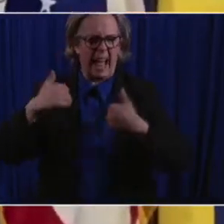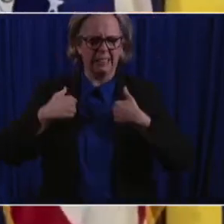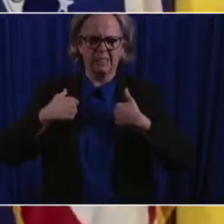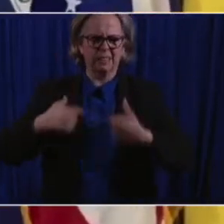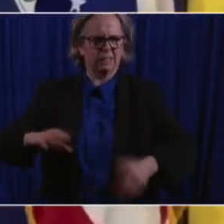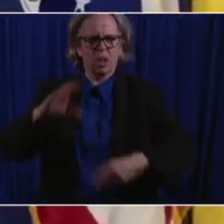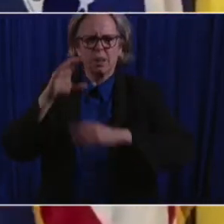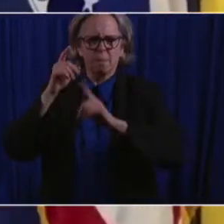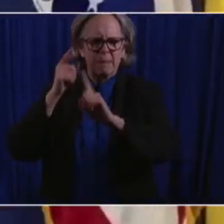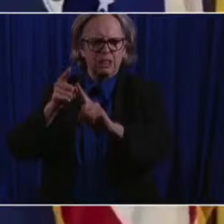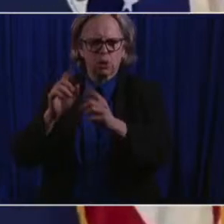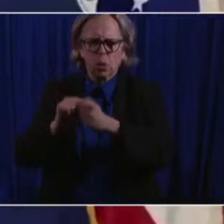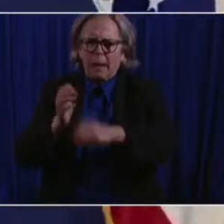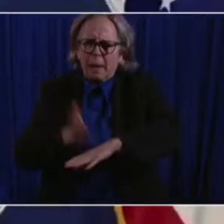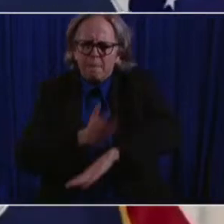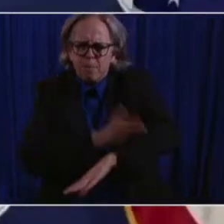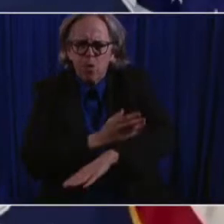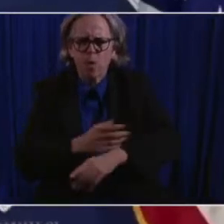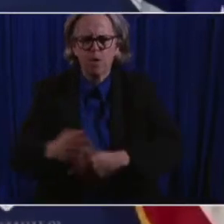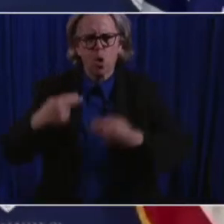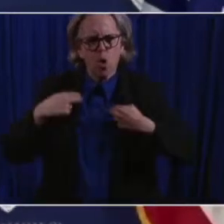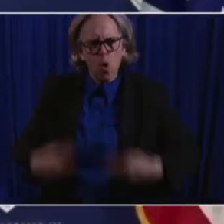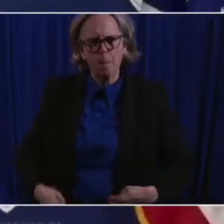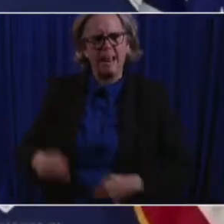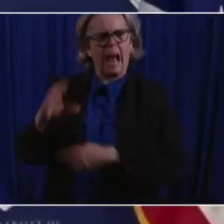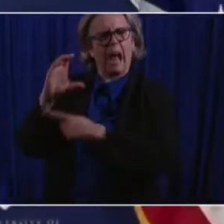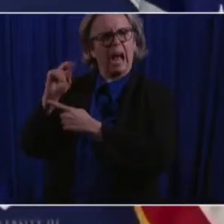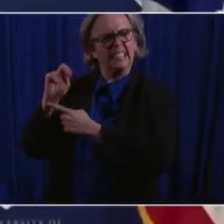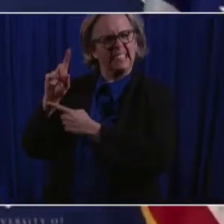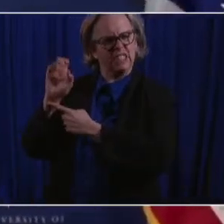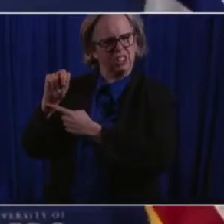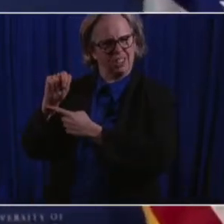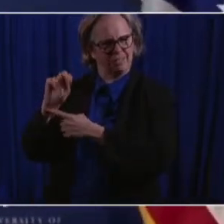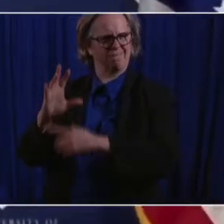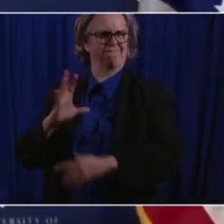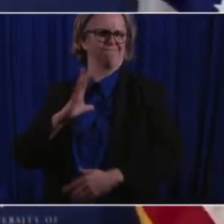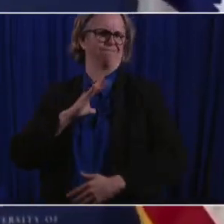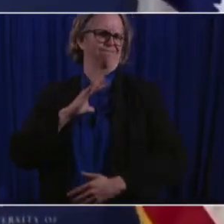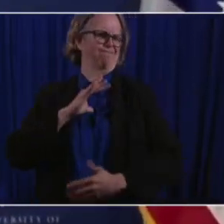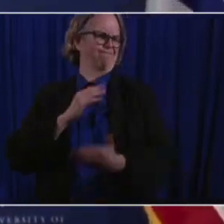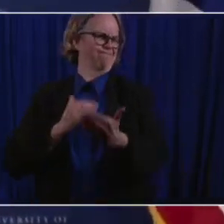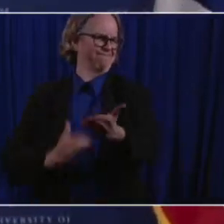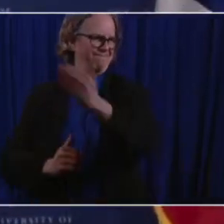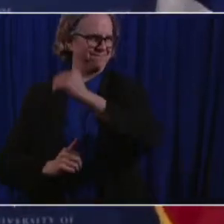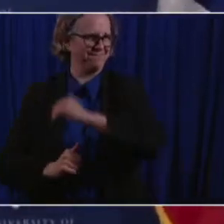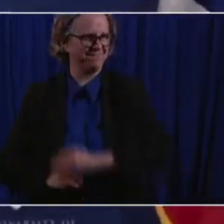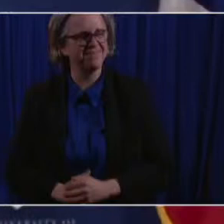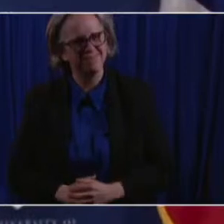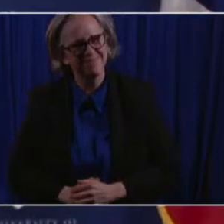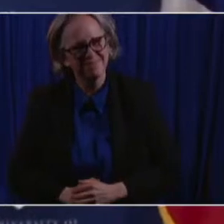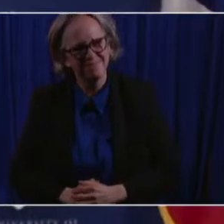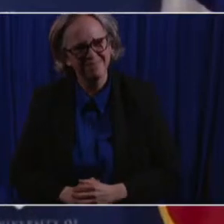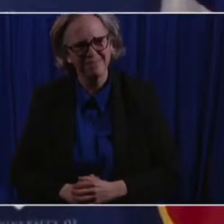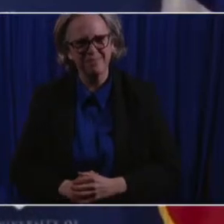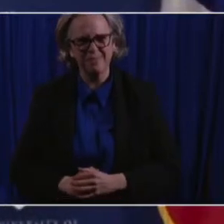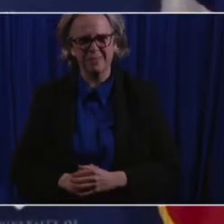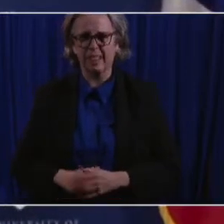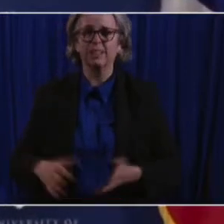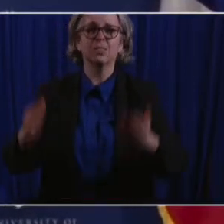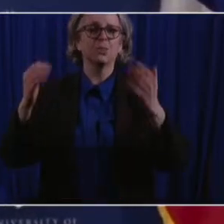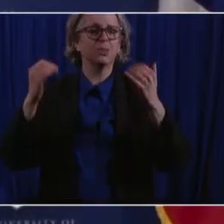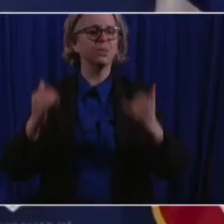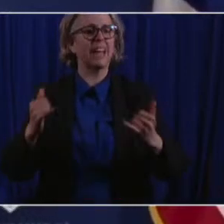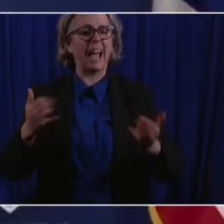I like that a lot. Very glad. Thank you. Very, very good. We also have today a